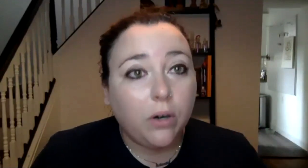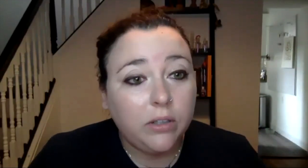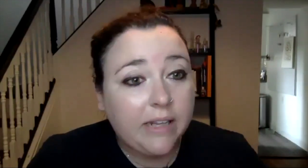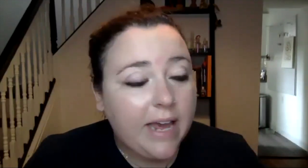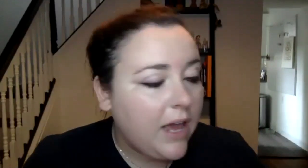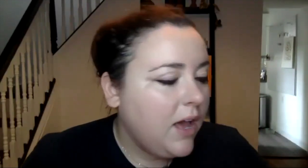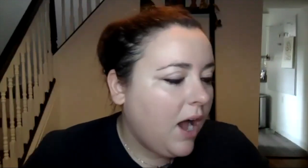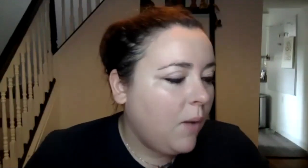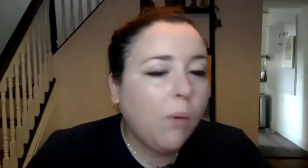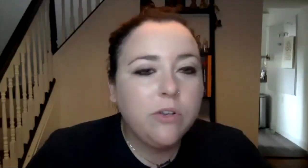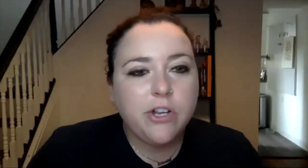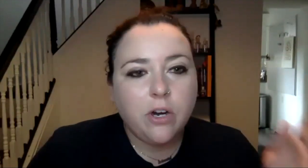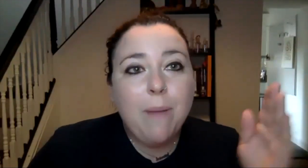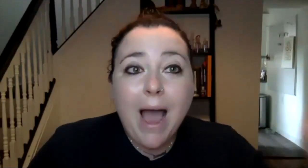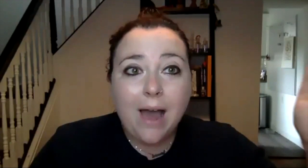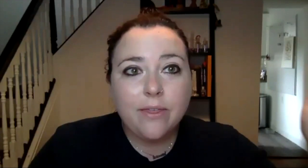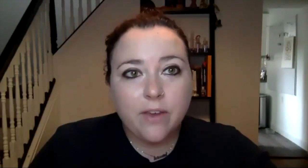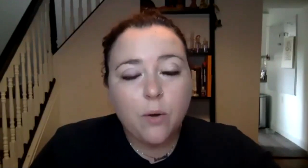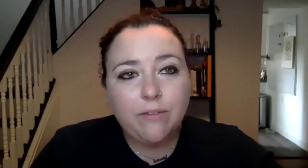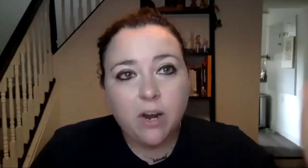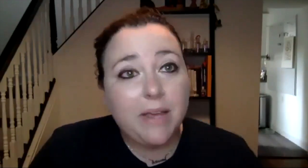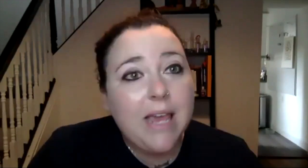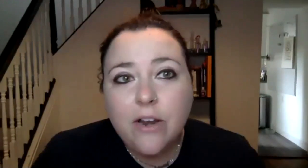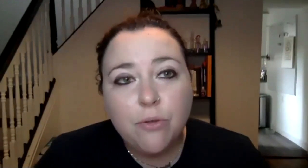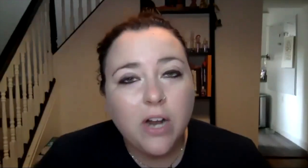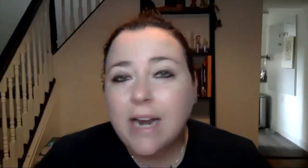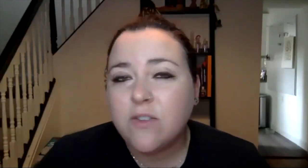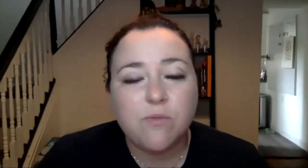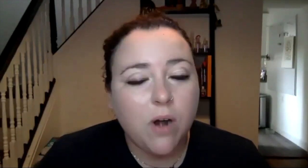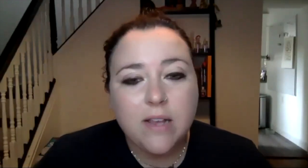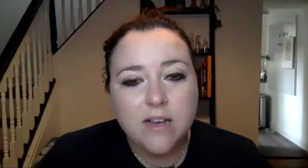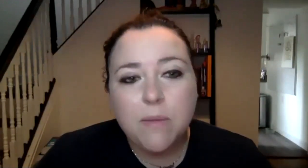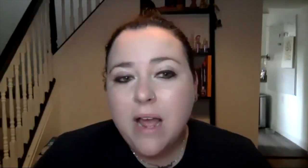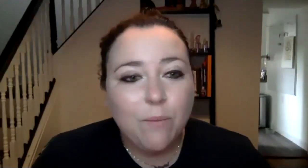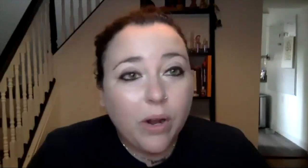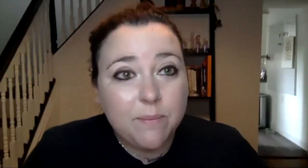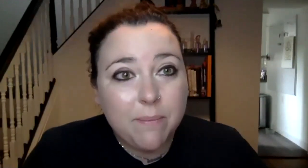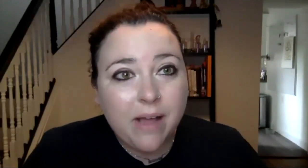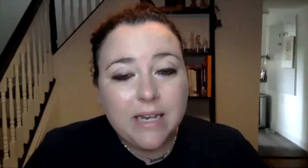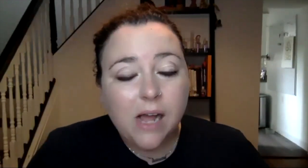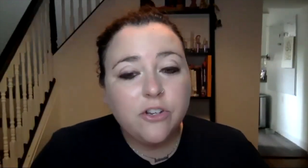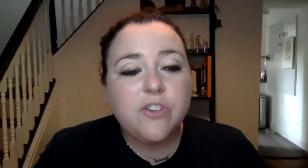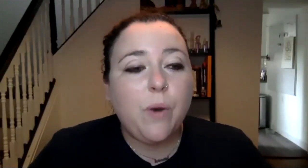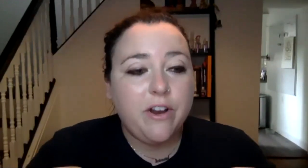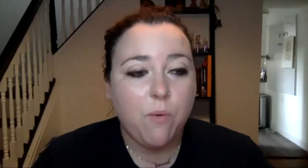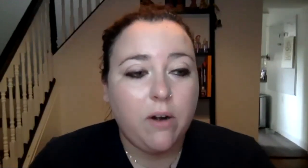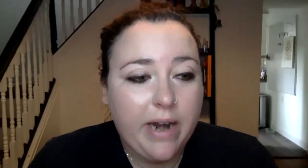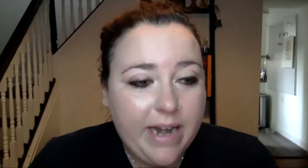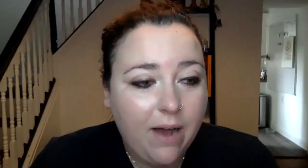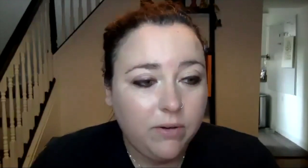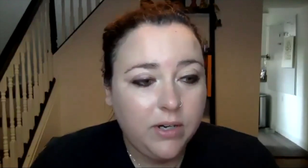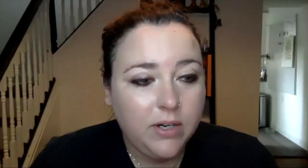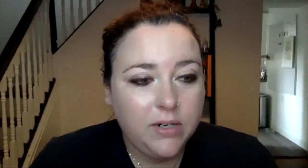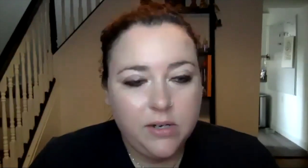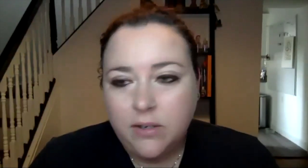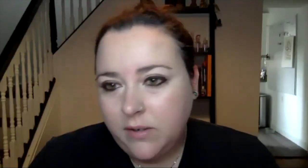so early? Like, what was your path to going from a kid who thought dinosaurs were awesome and wanted to be a paleontologist to where you are right now?